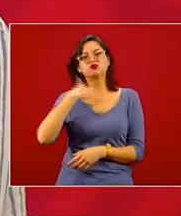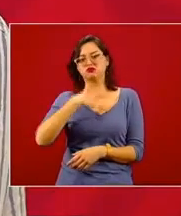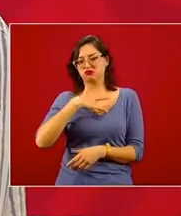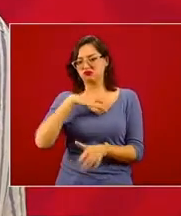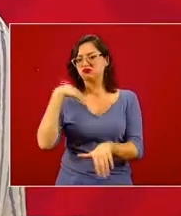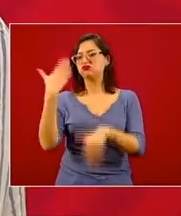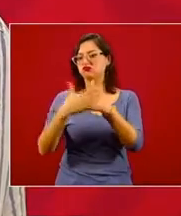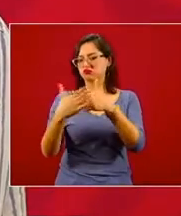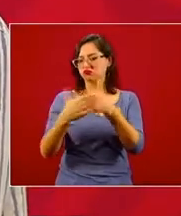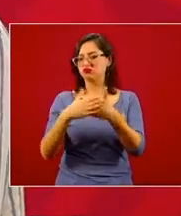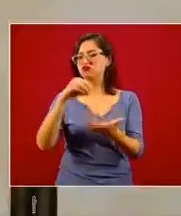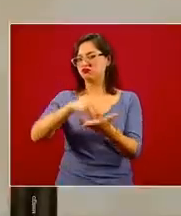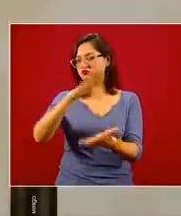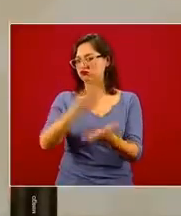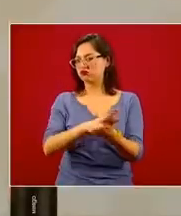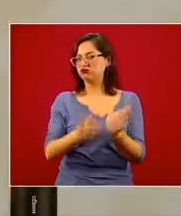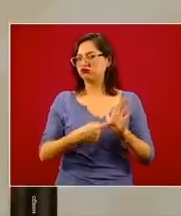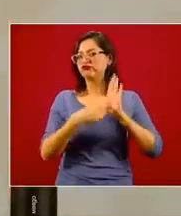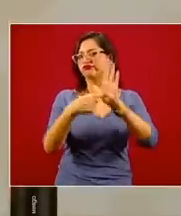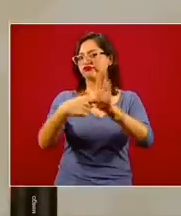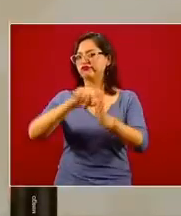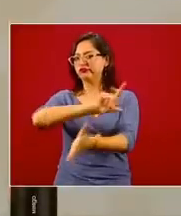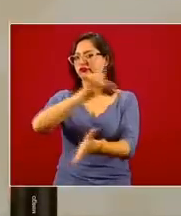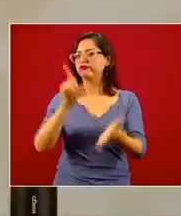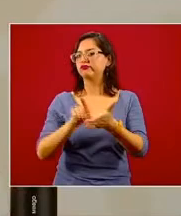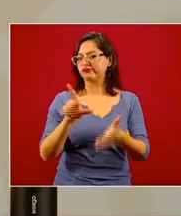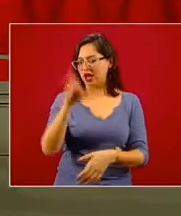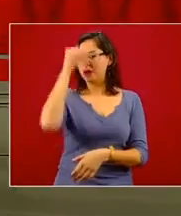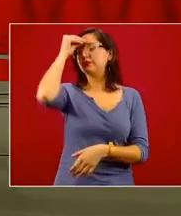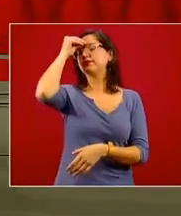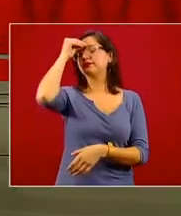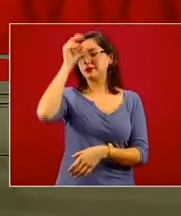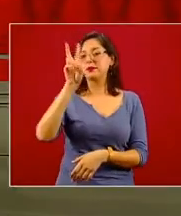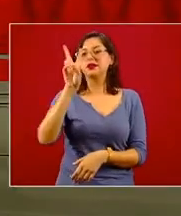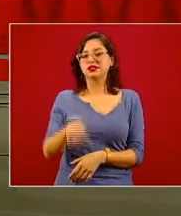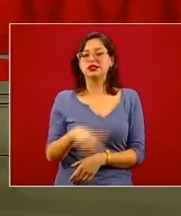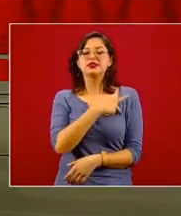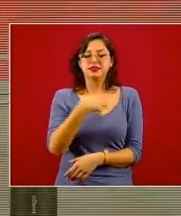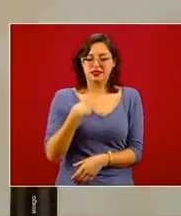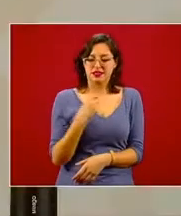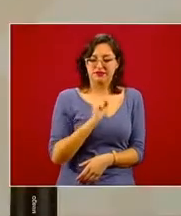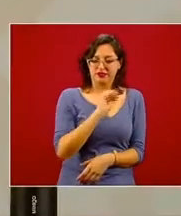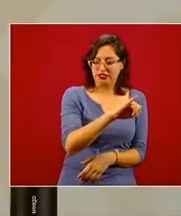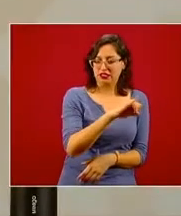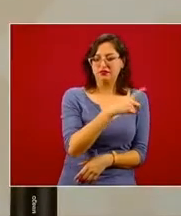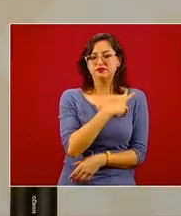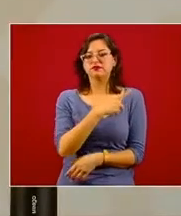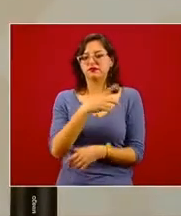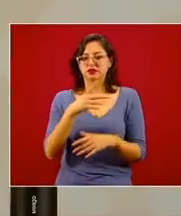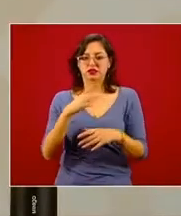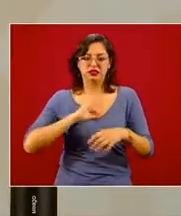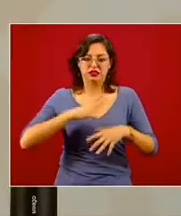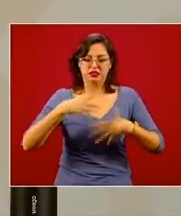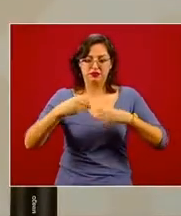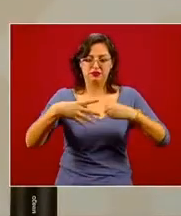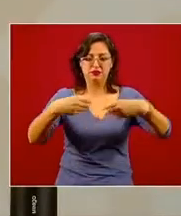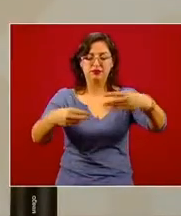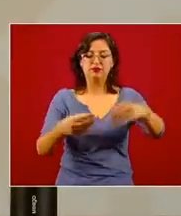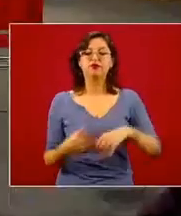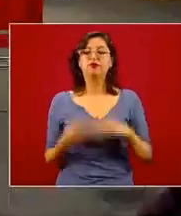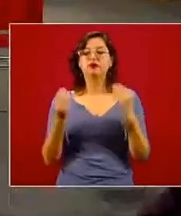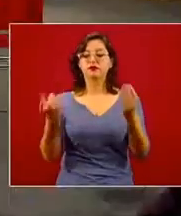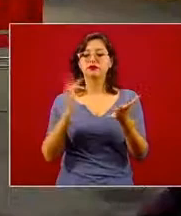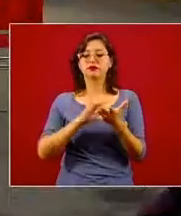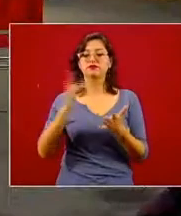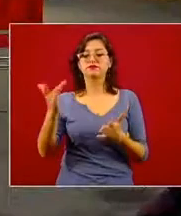that global solidarity and the importance of it will end up being one of the lessons